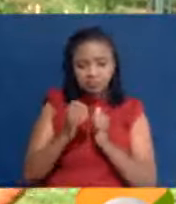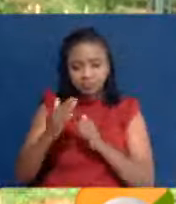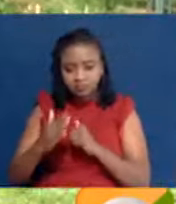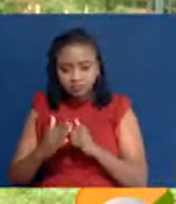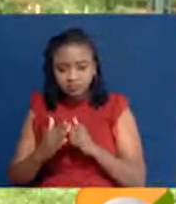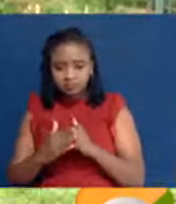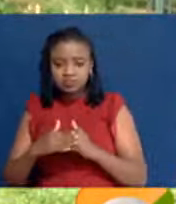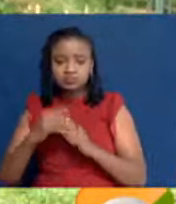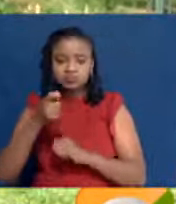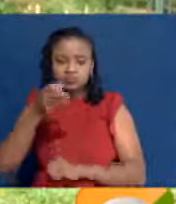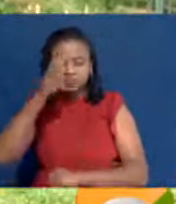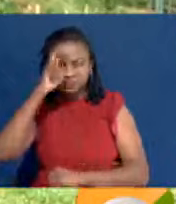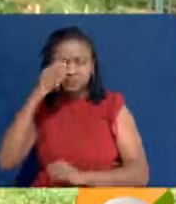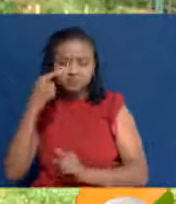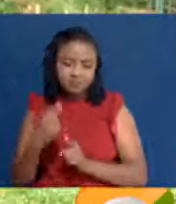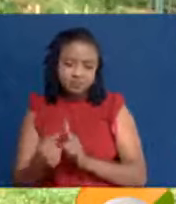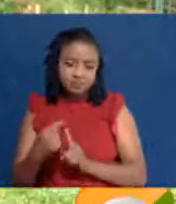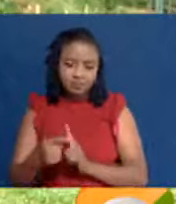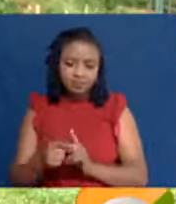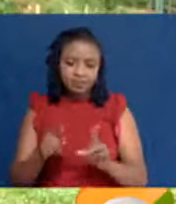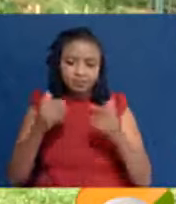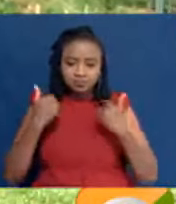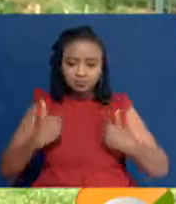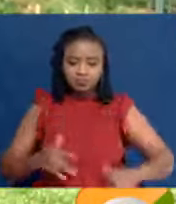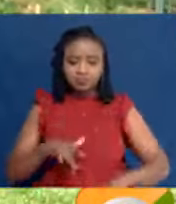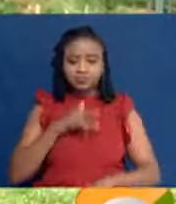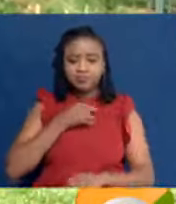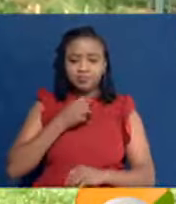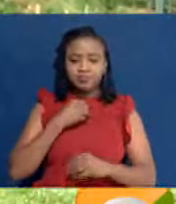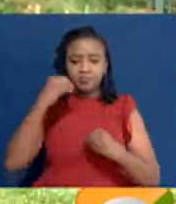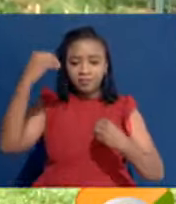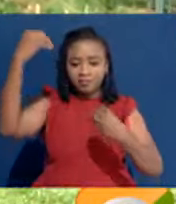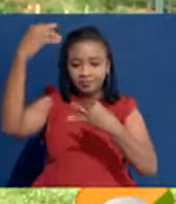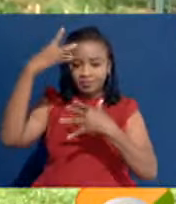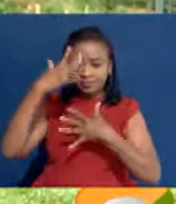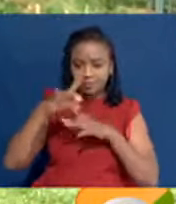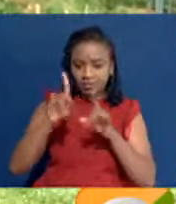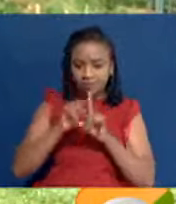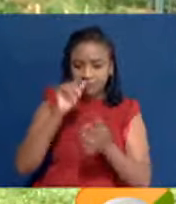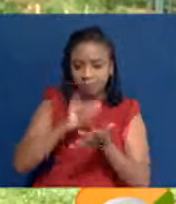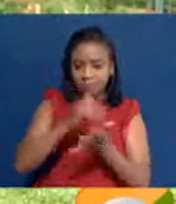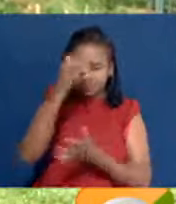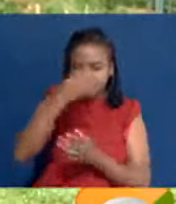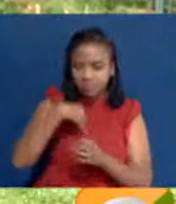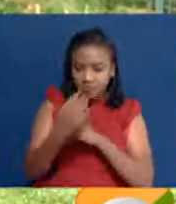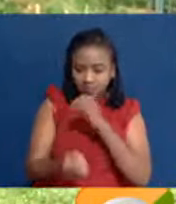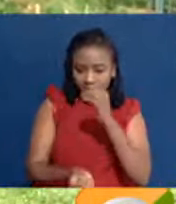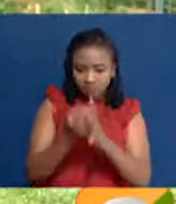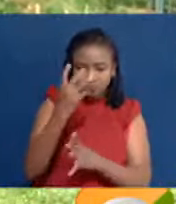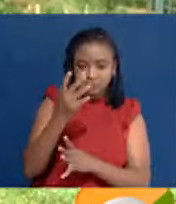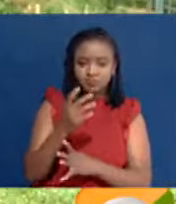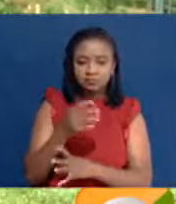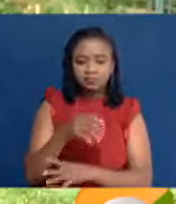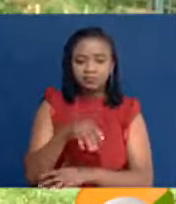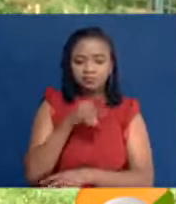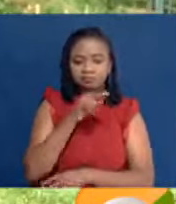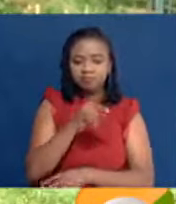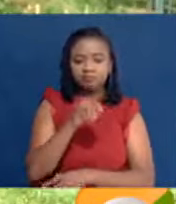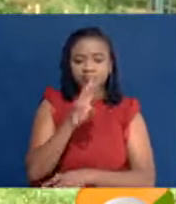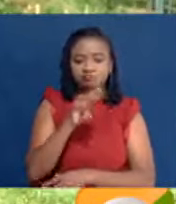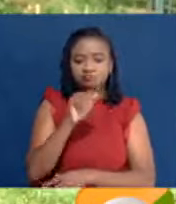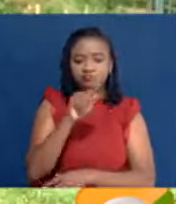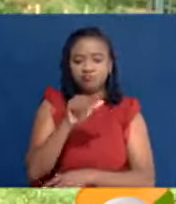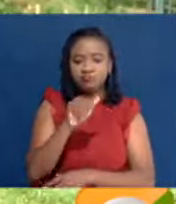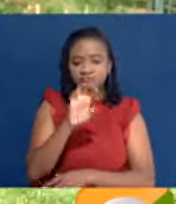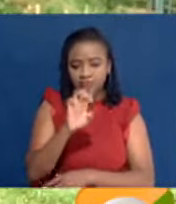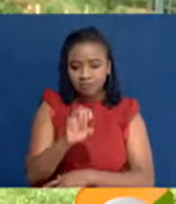have imagined ourselves. So I'm inspired, and that's why we set up the Wangari Mathai Foundation, focused on youth engagement, saying